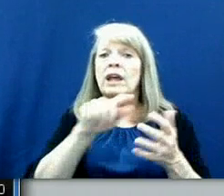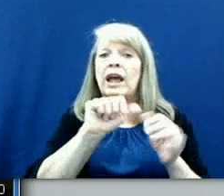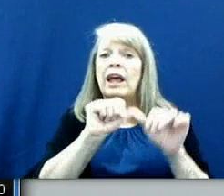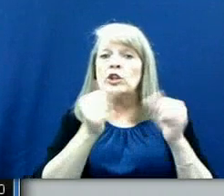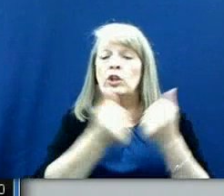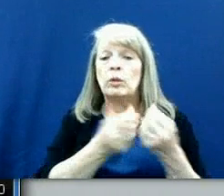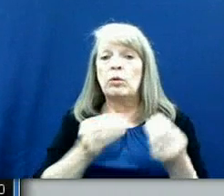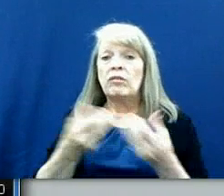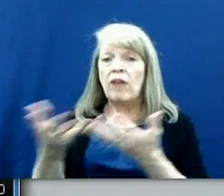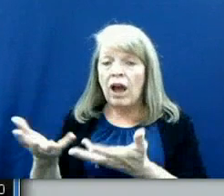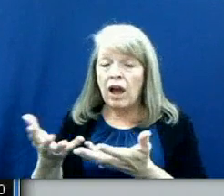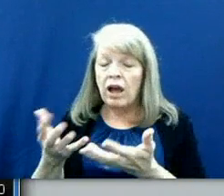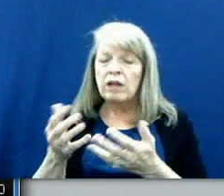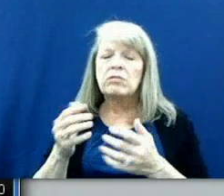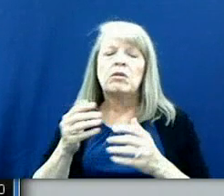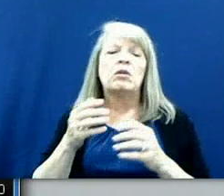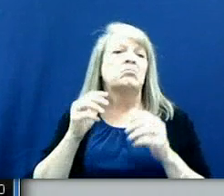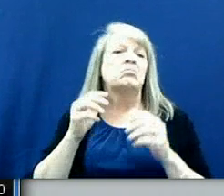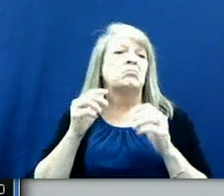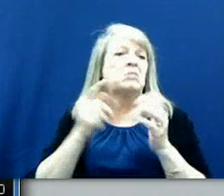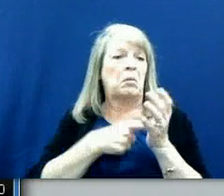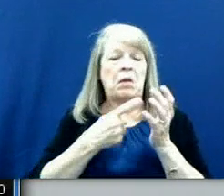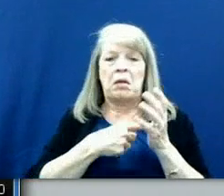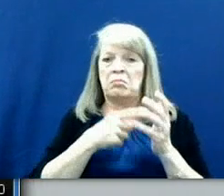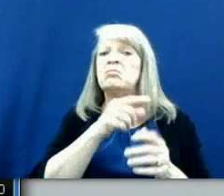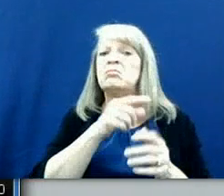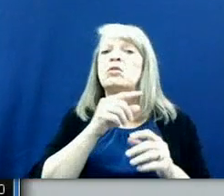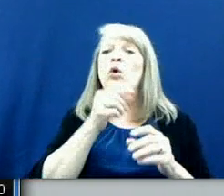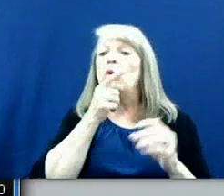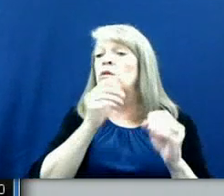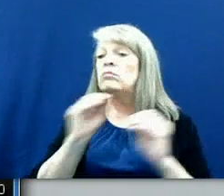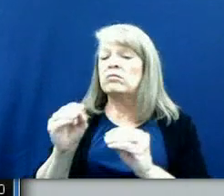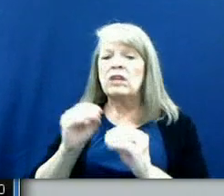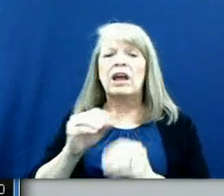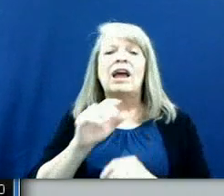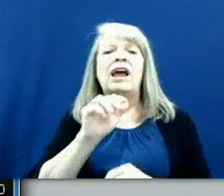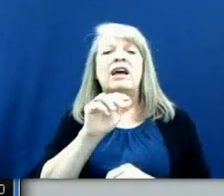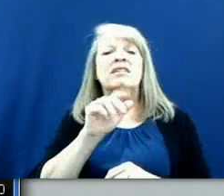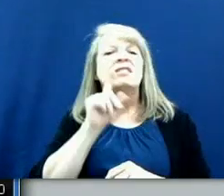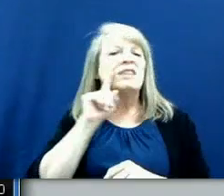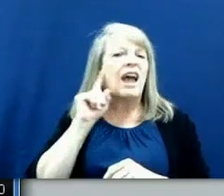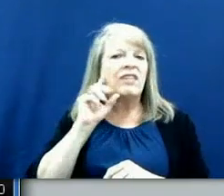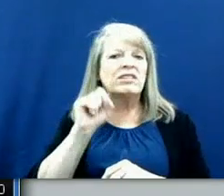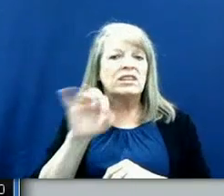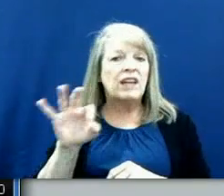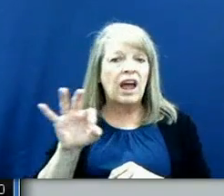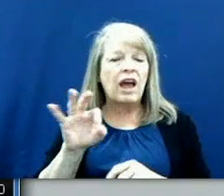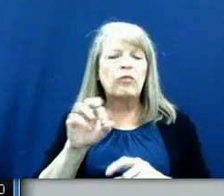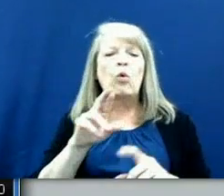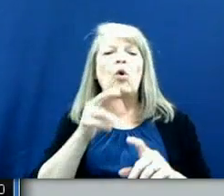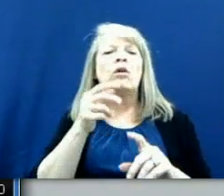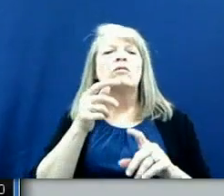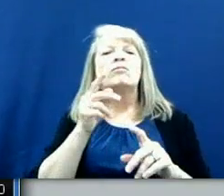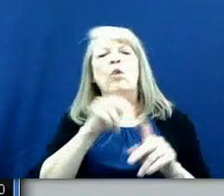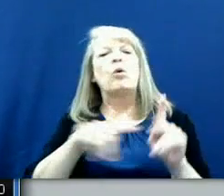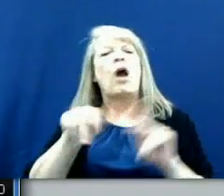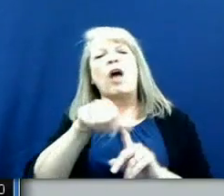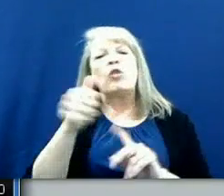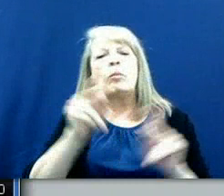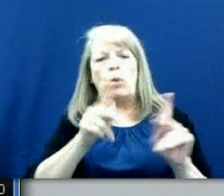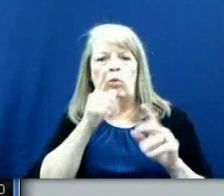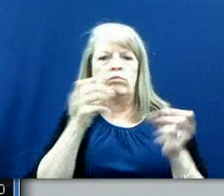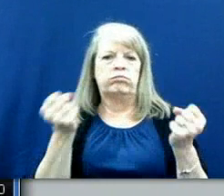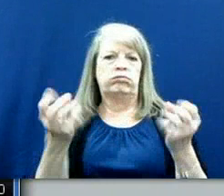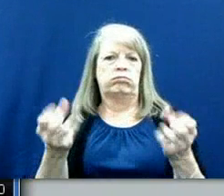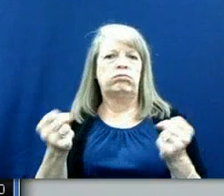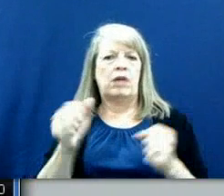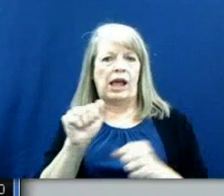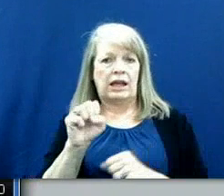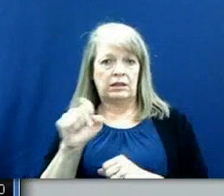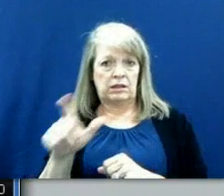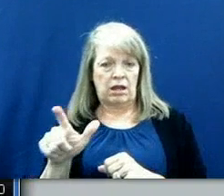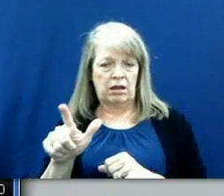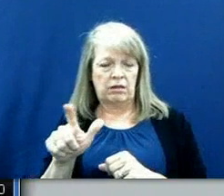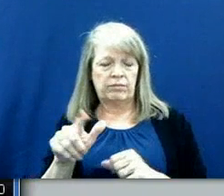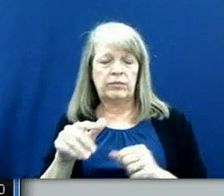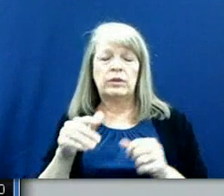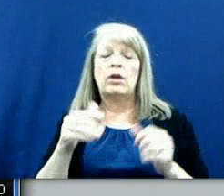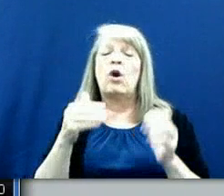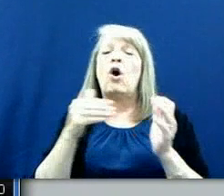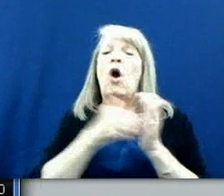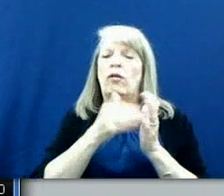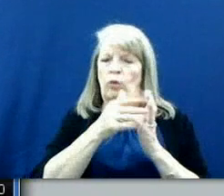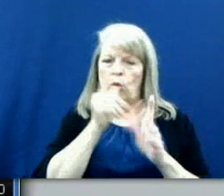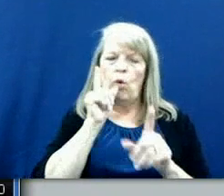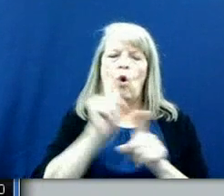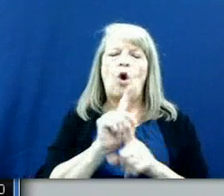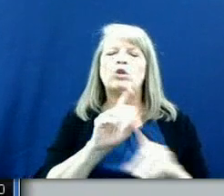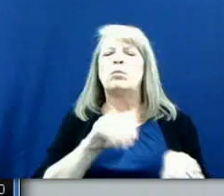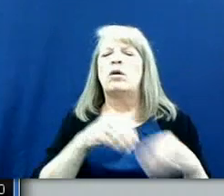be provided by deaf staff or ASL proficient staff. Often, job coaches are